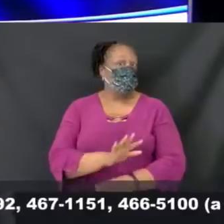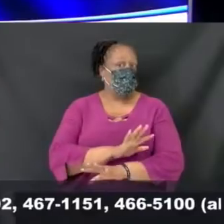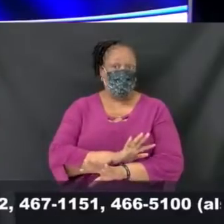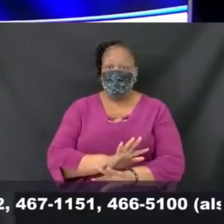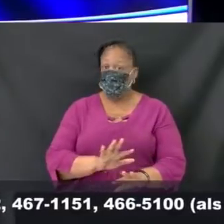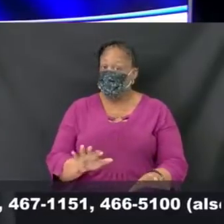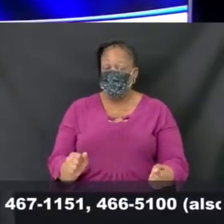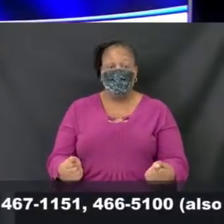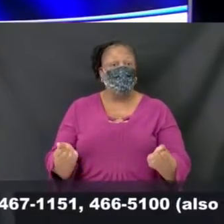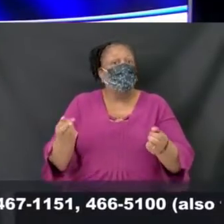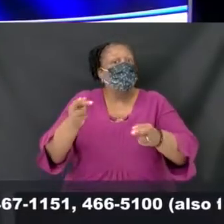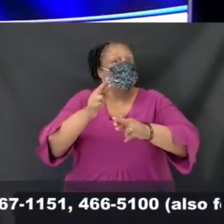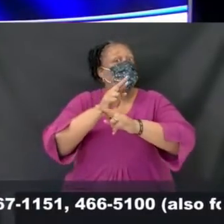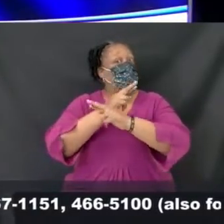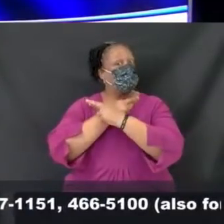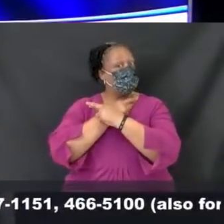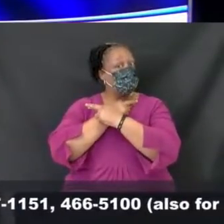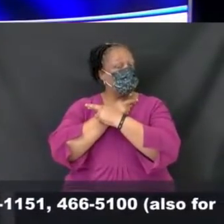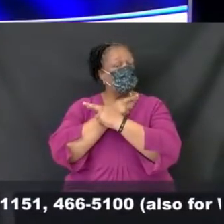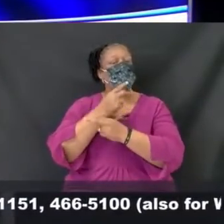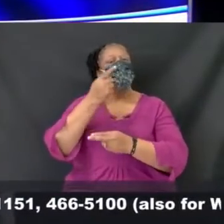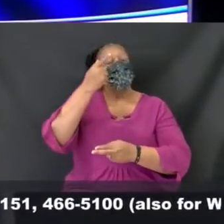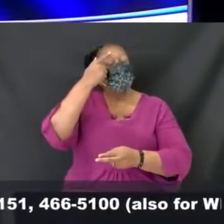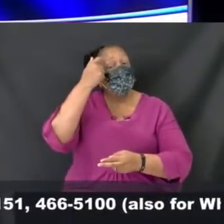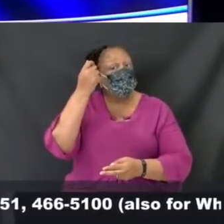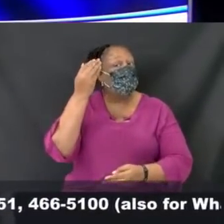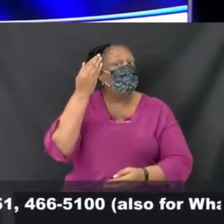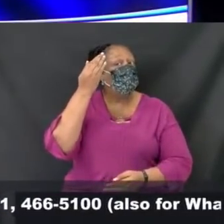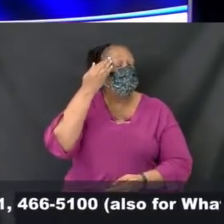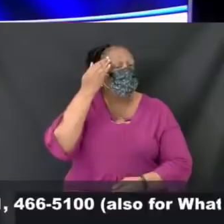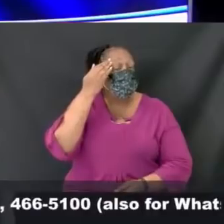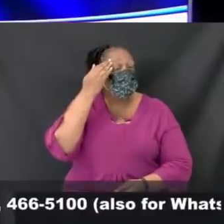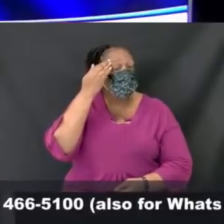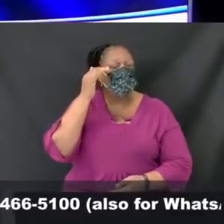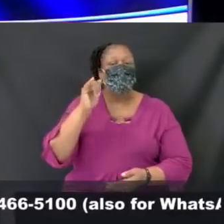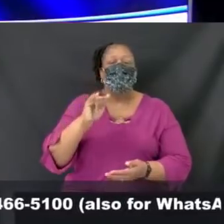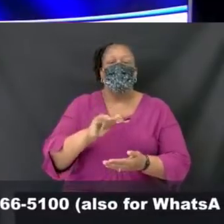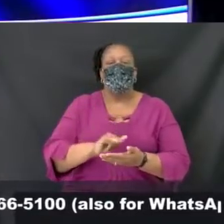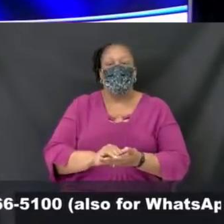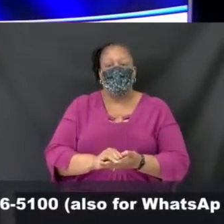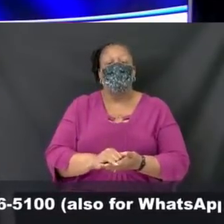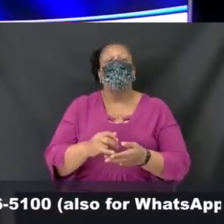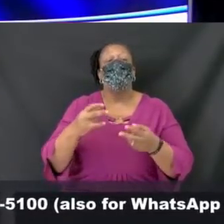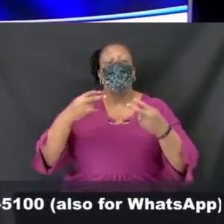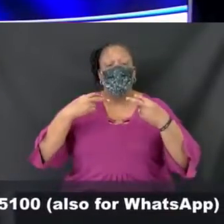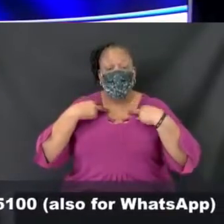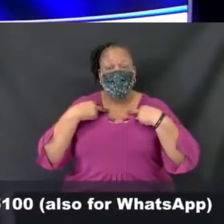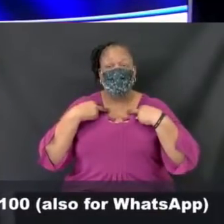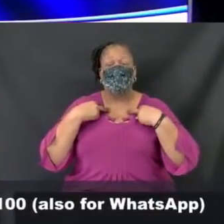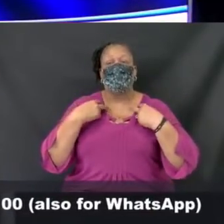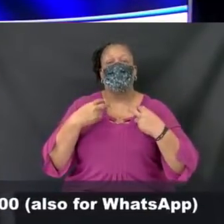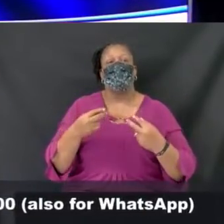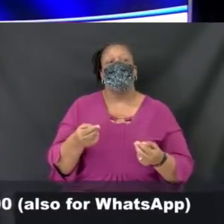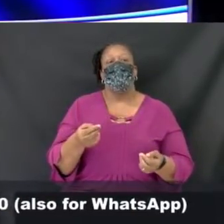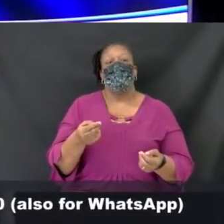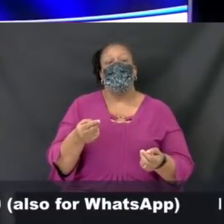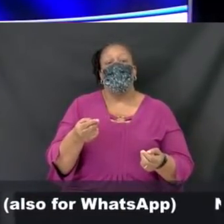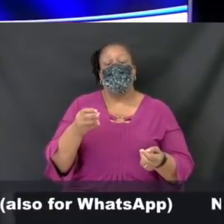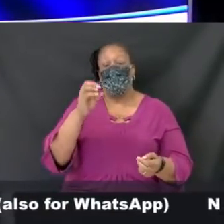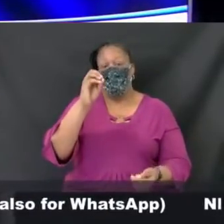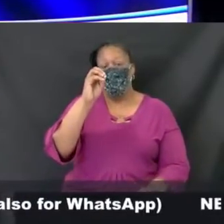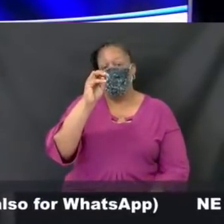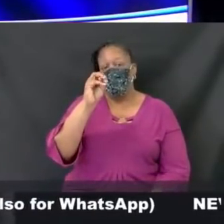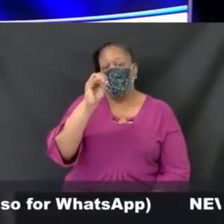however, as you would have already heard from the doctor a while ago, that we are not completely out of the